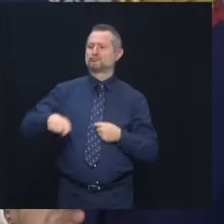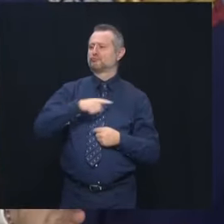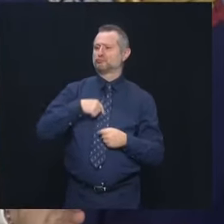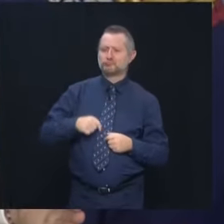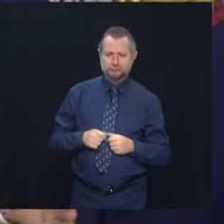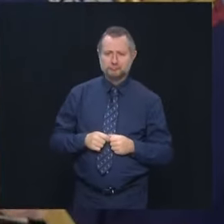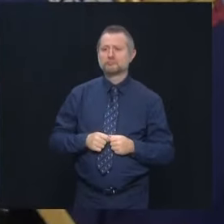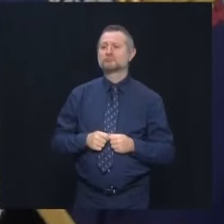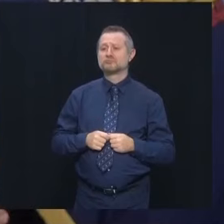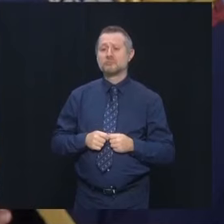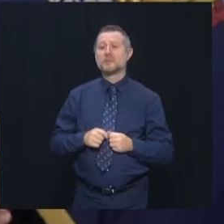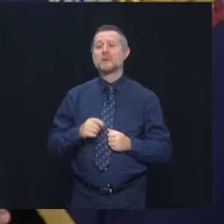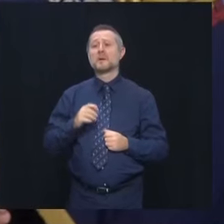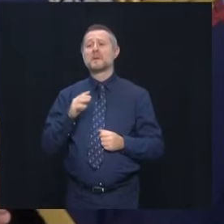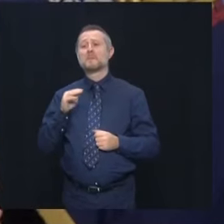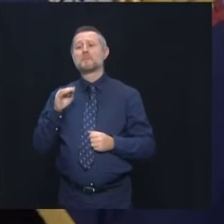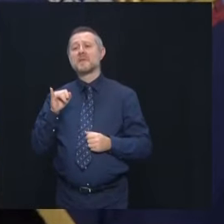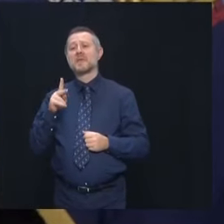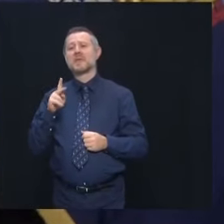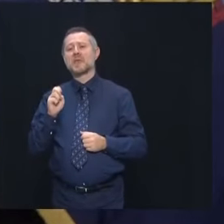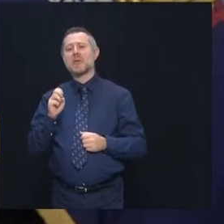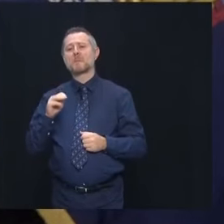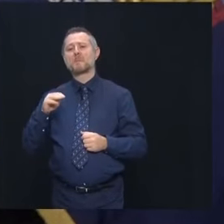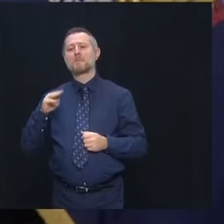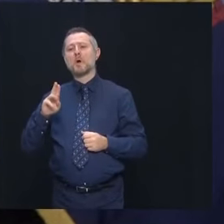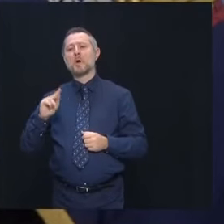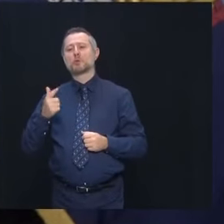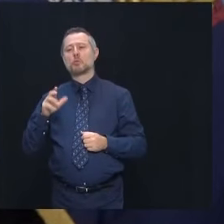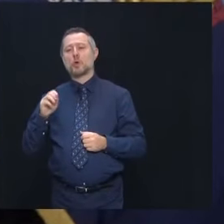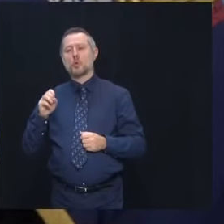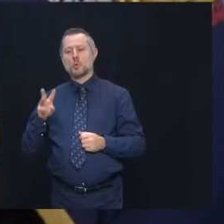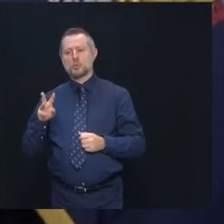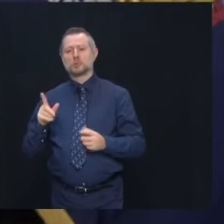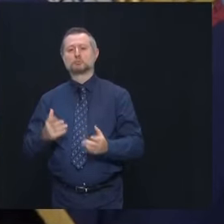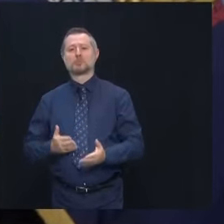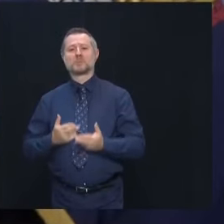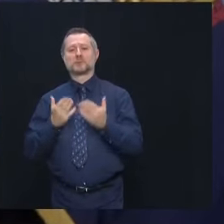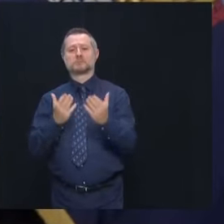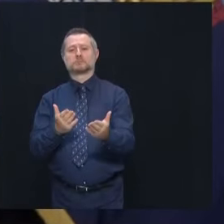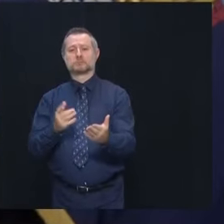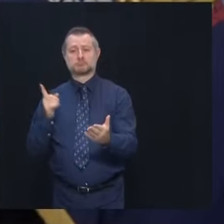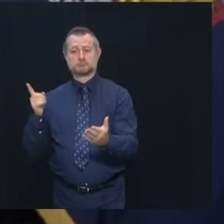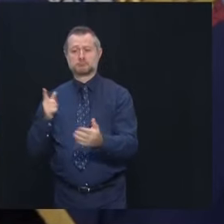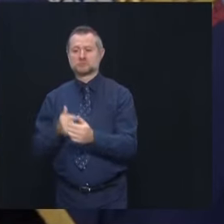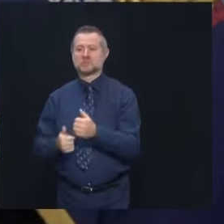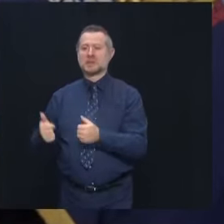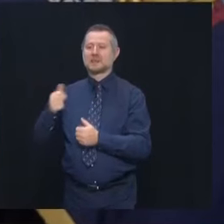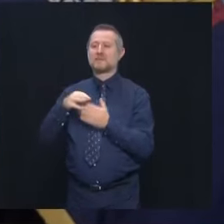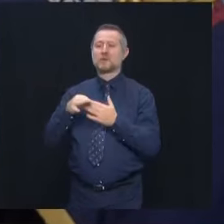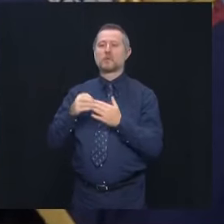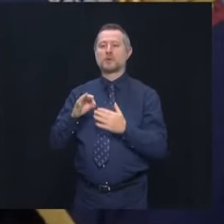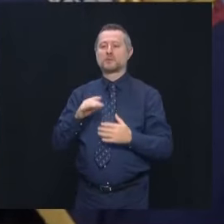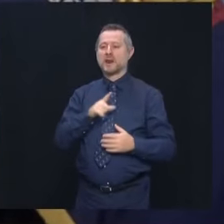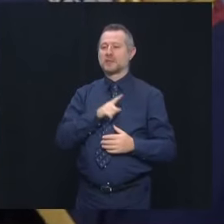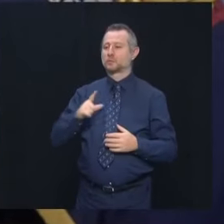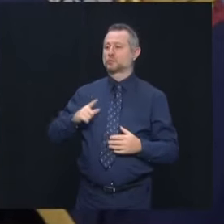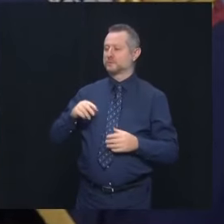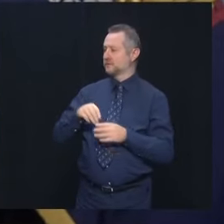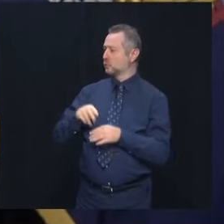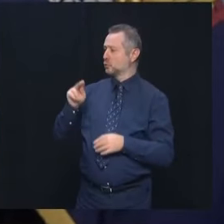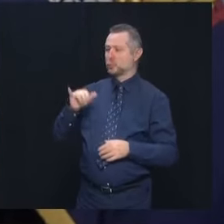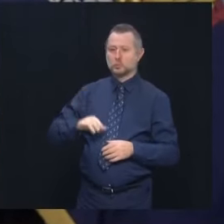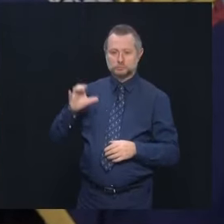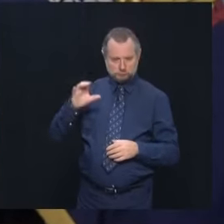Mike Mulgrew recommended it. Speaker recommended it. The controller recommended it. I think what was the determinant of